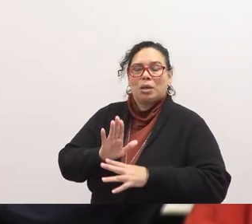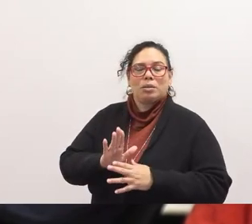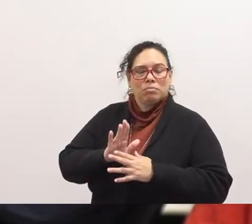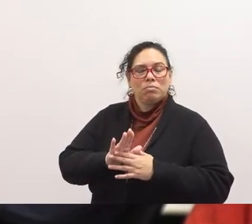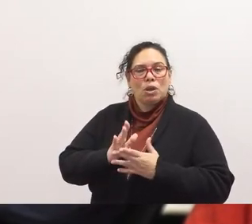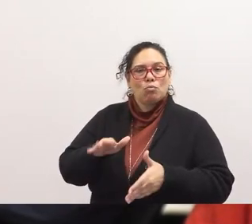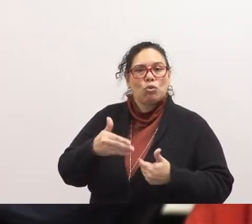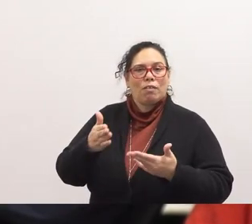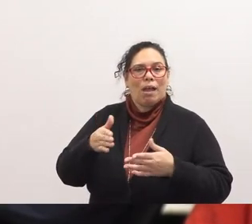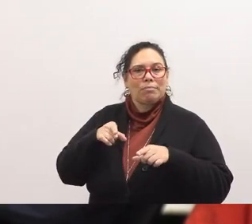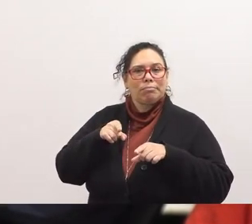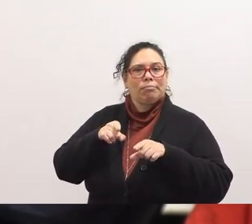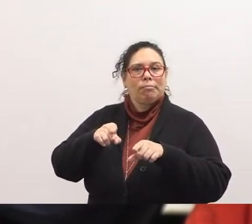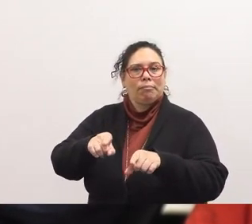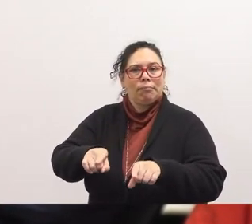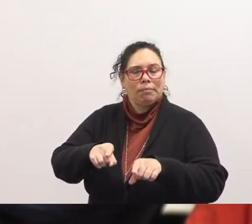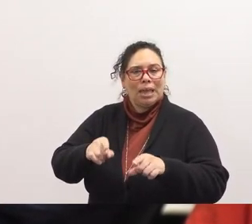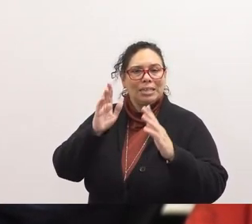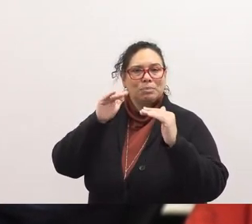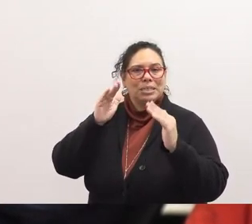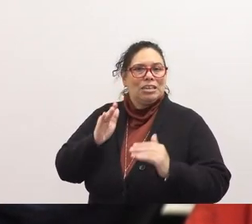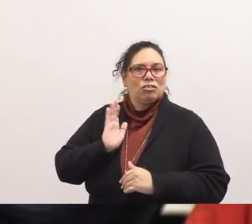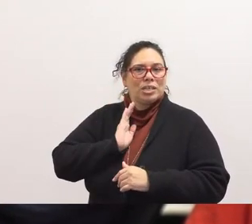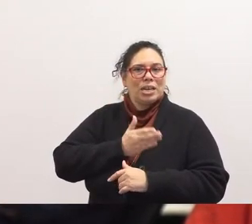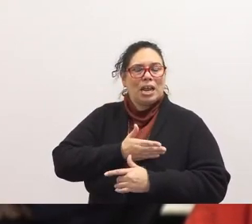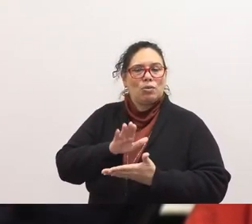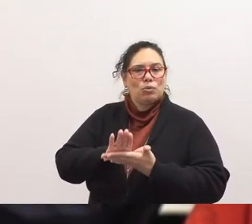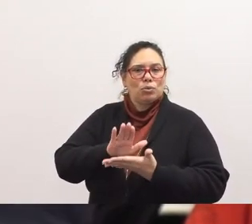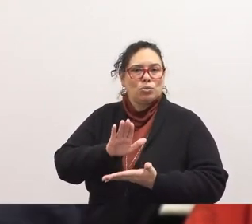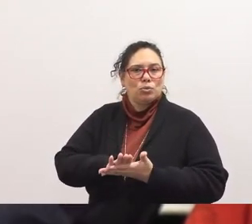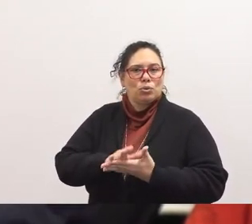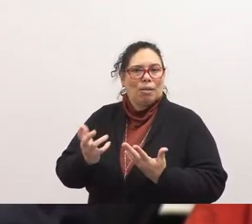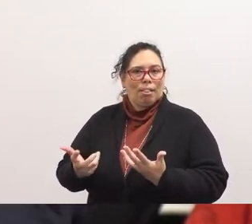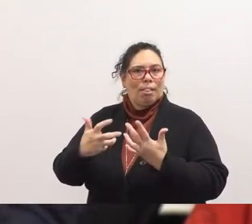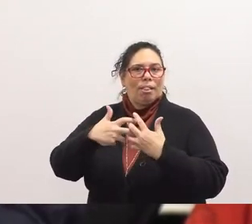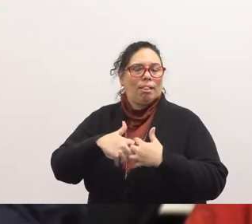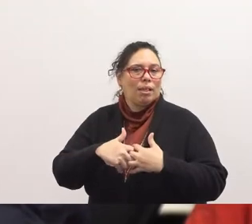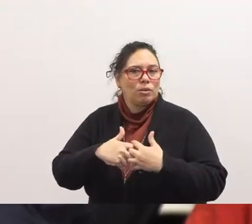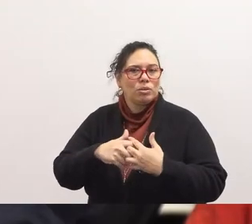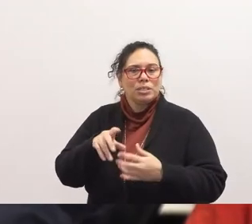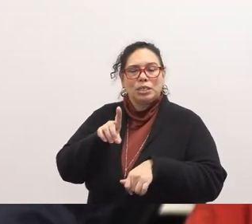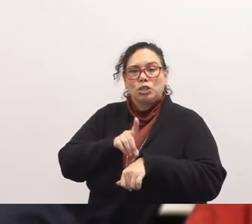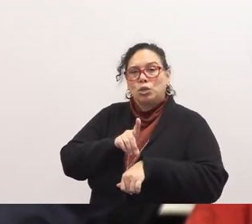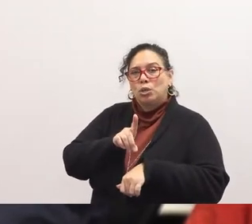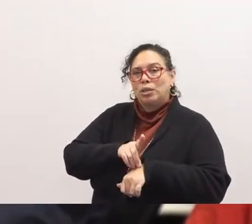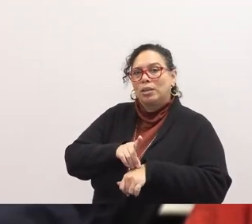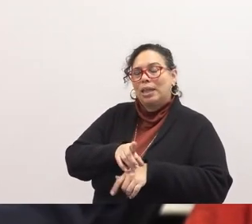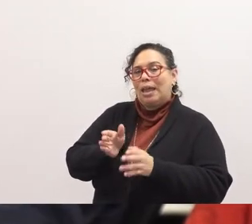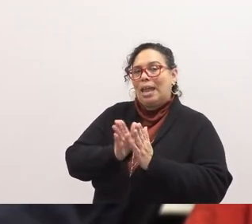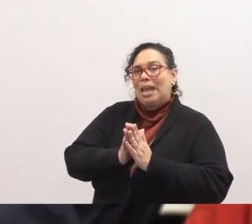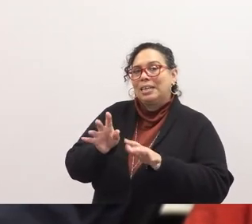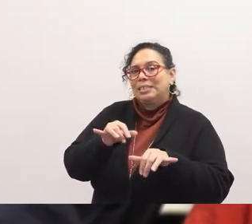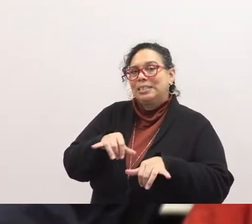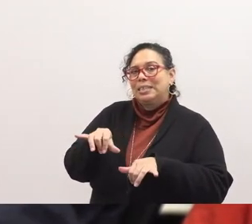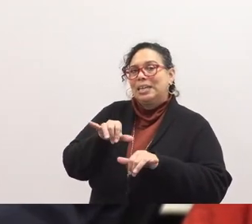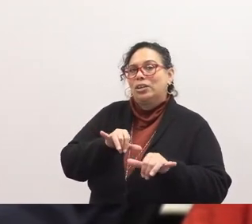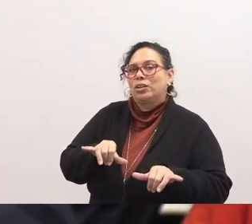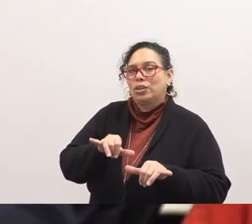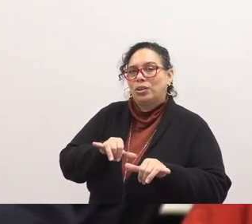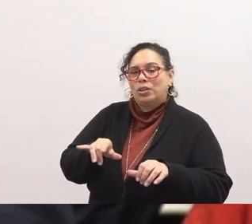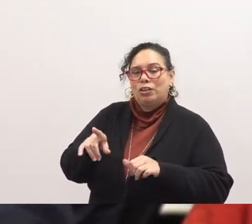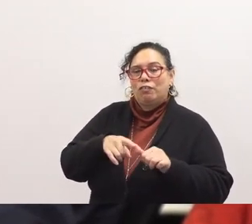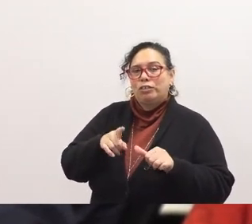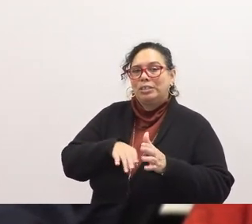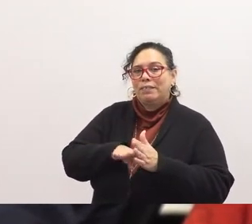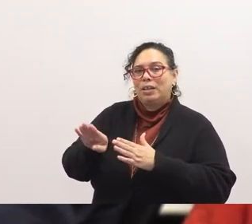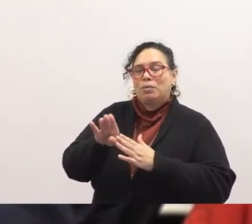concrete expectations of our role on our campuses. Aligning and protecting counselors' duties with ASCA standards is a concrete first step toward the